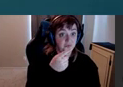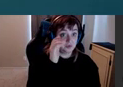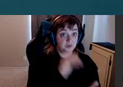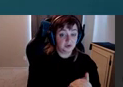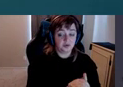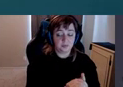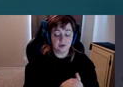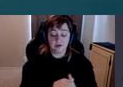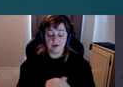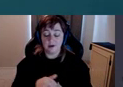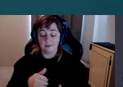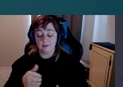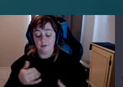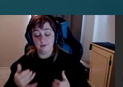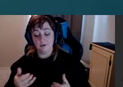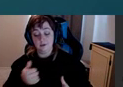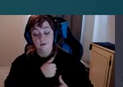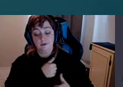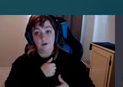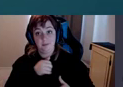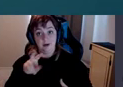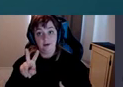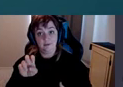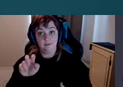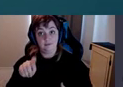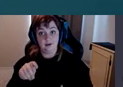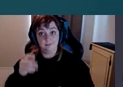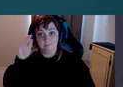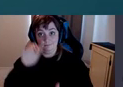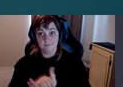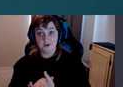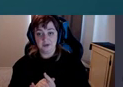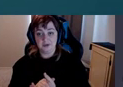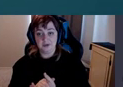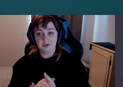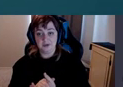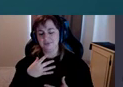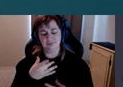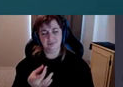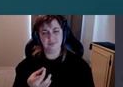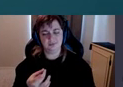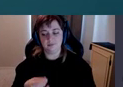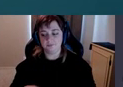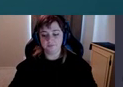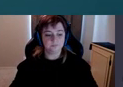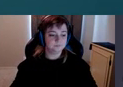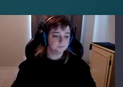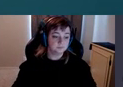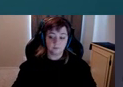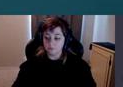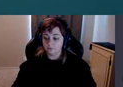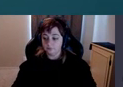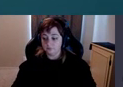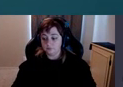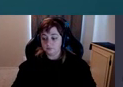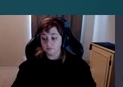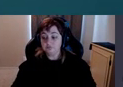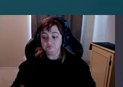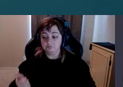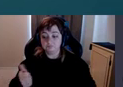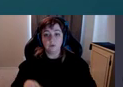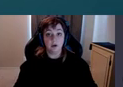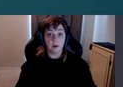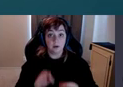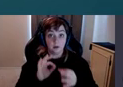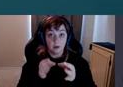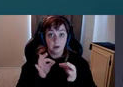different worlds. And that's awesome. Yeah, how enriching. Yeah. We've got something else that says, how do you